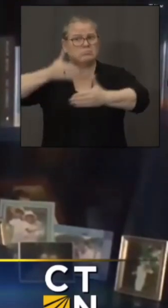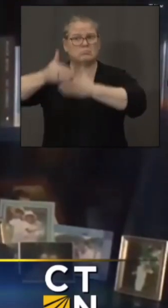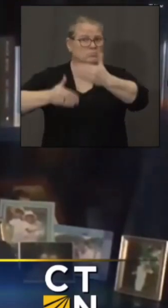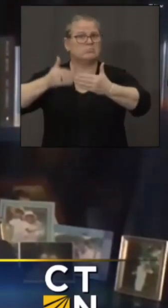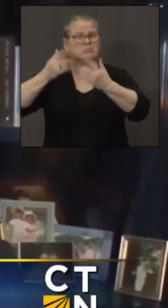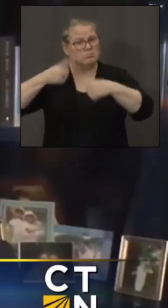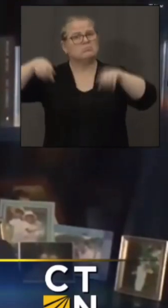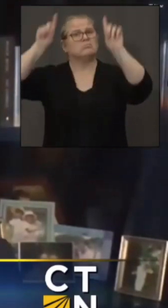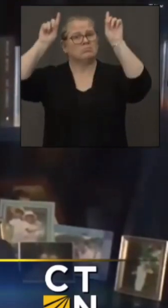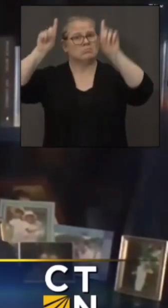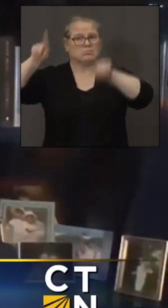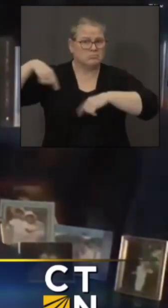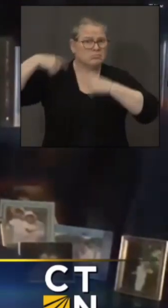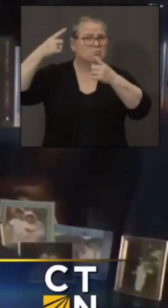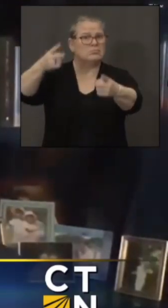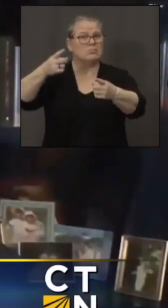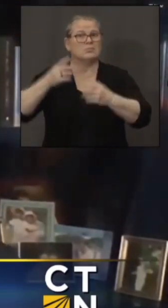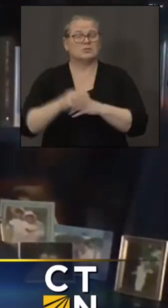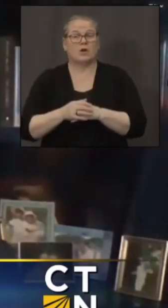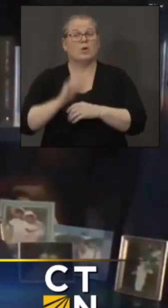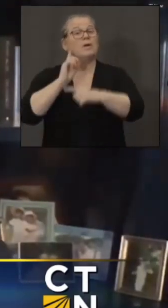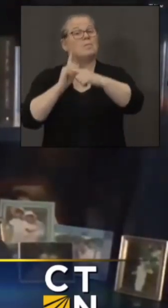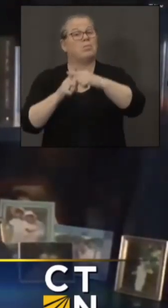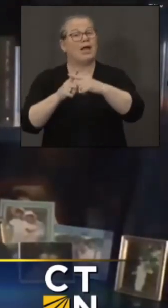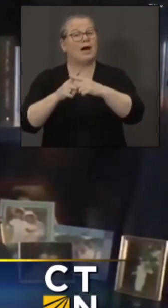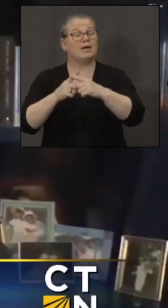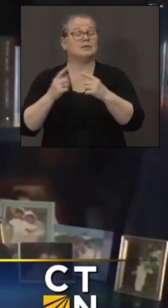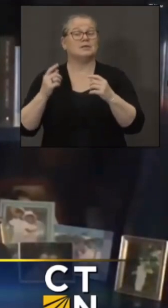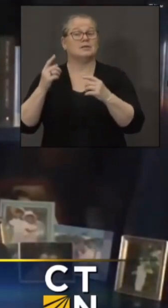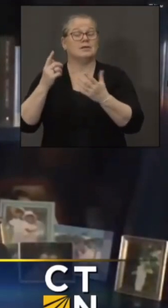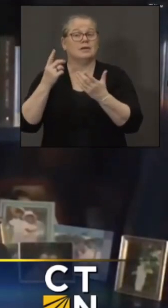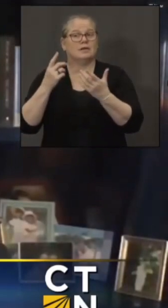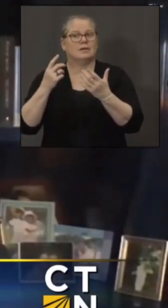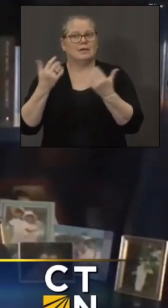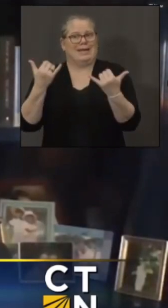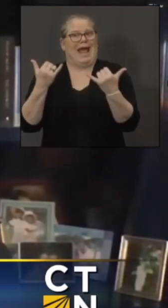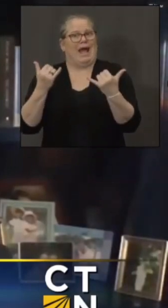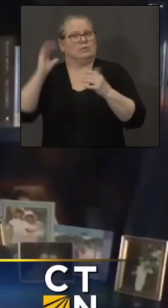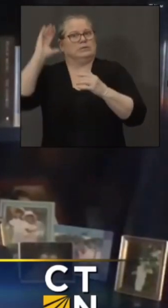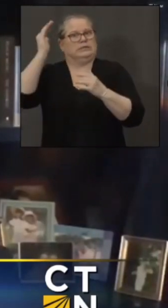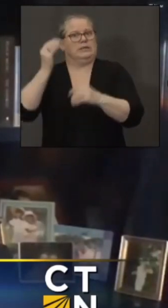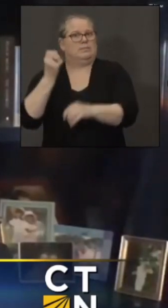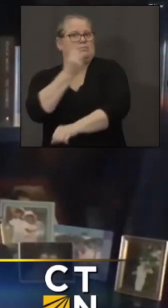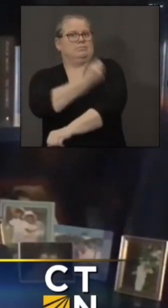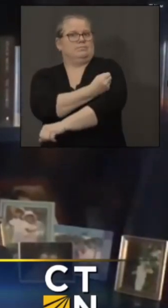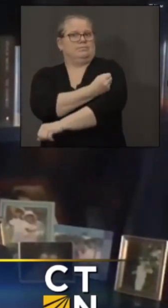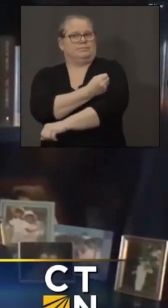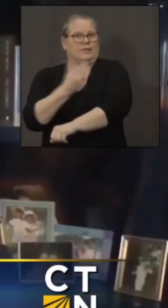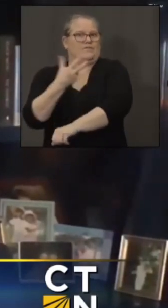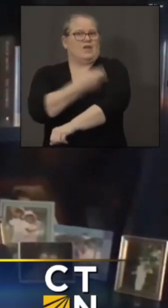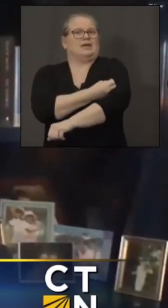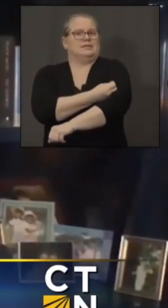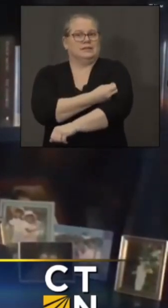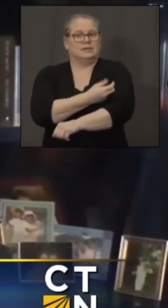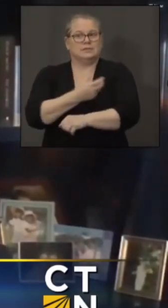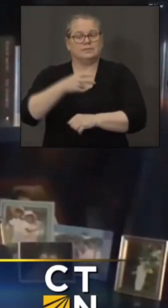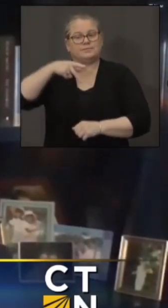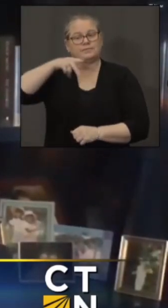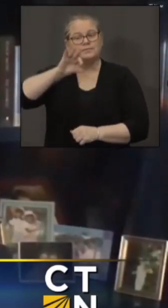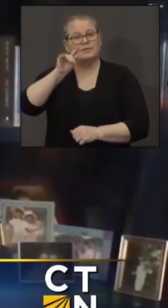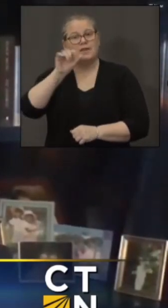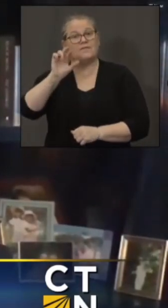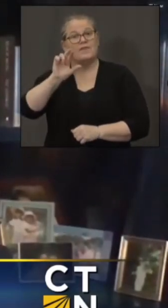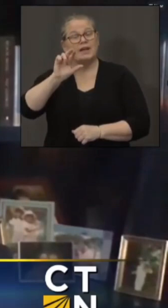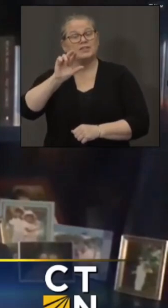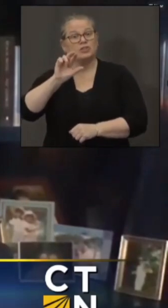coming out, as you probably heard, we're going to get tens of thousands of our share of the Pfizer vaccines this